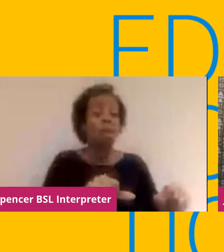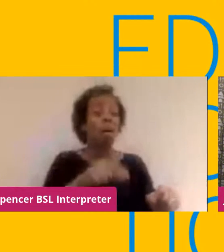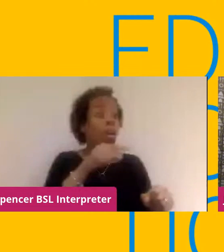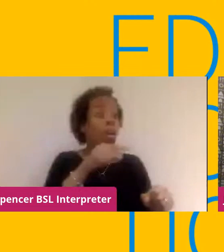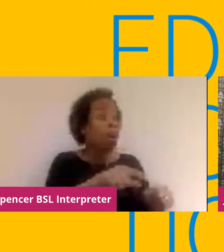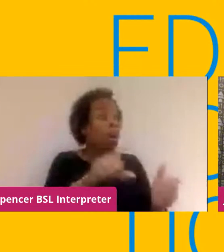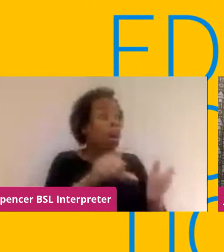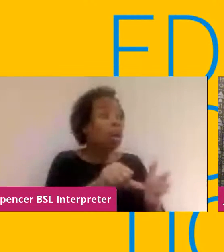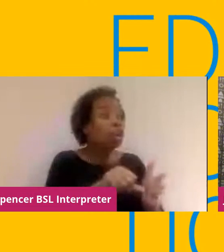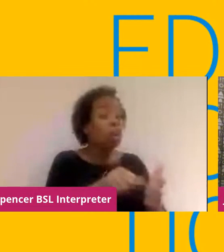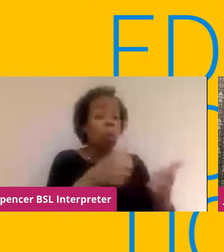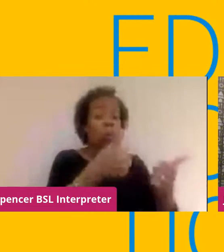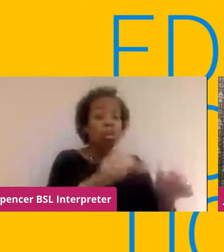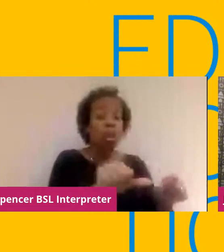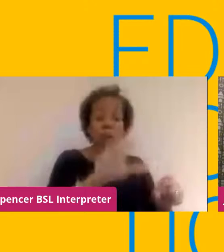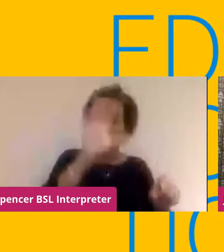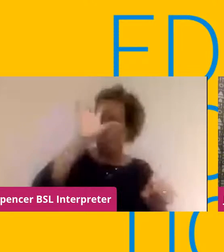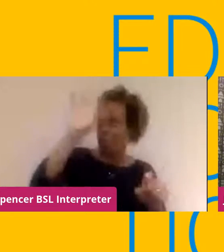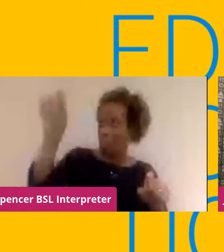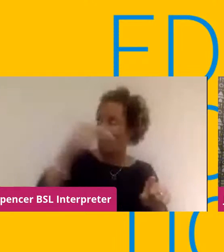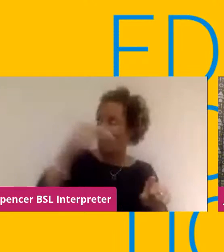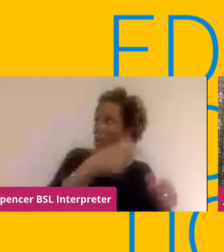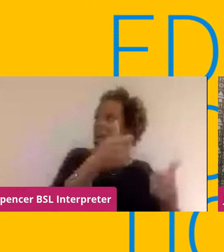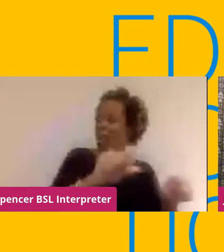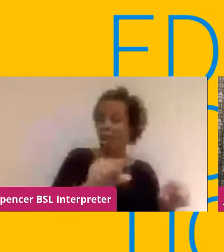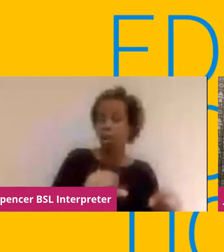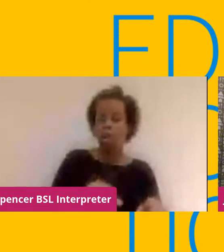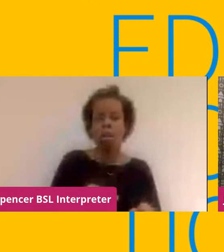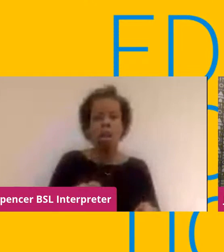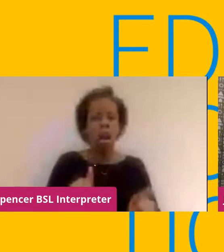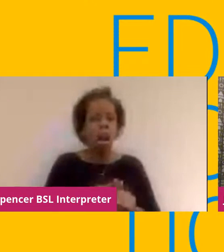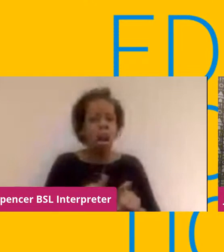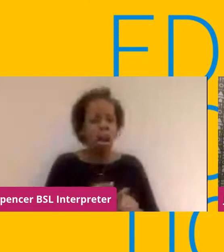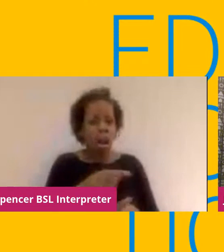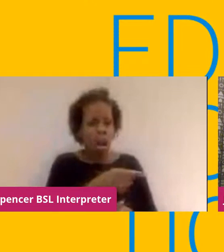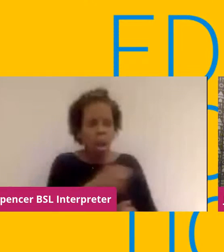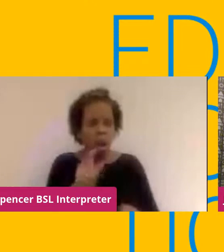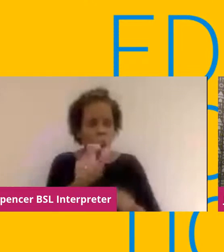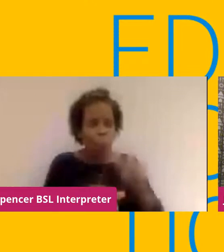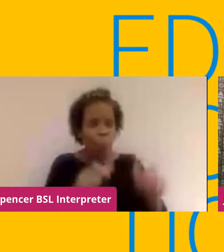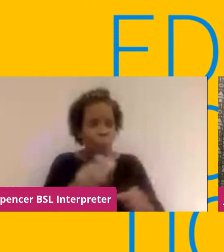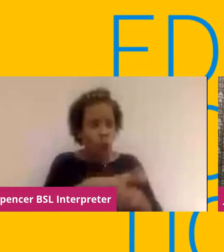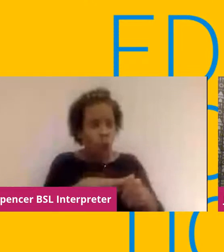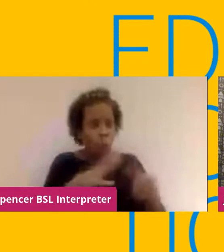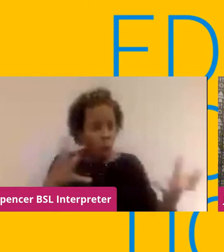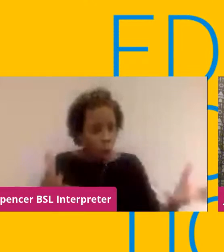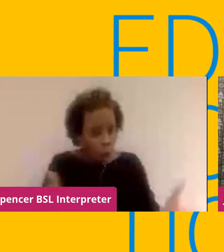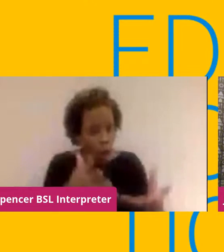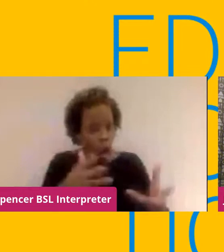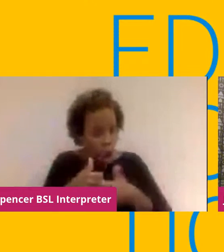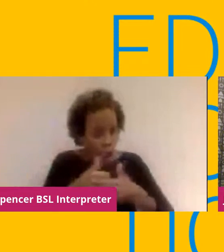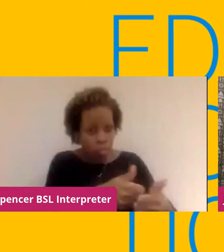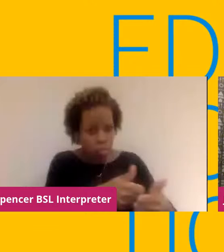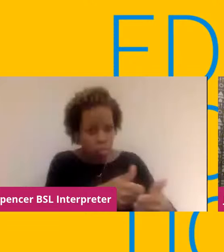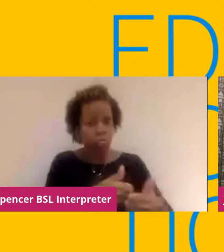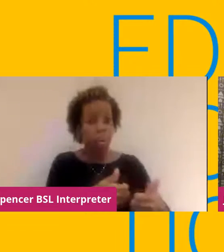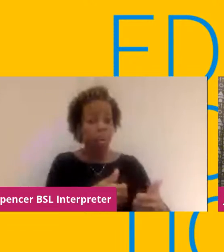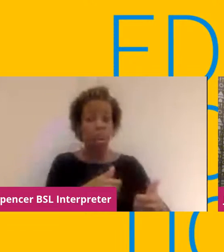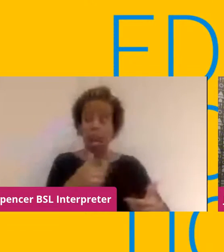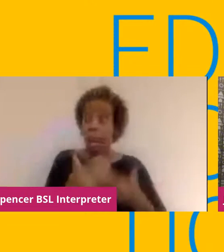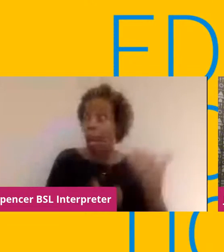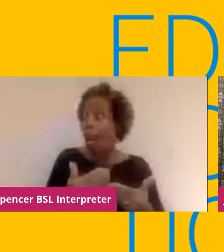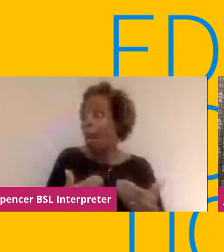Because if we can empower people to believe that they can act locally and change things, then that's a really good reason to be part of